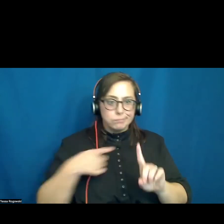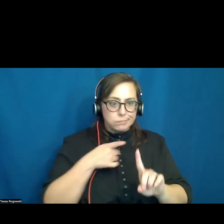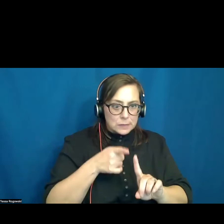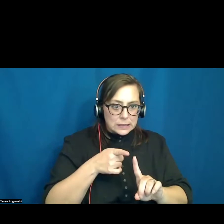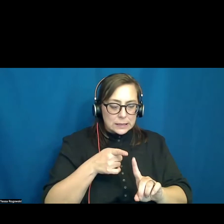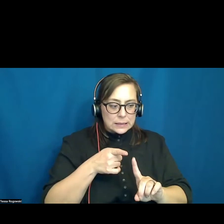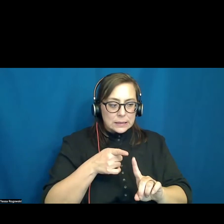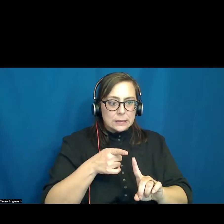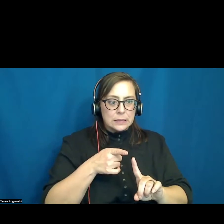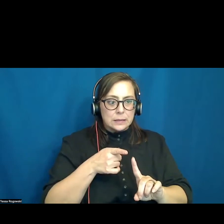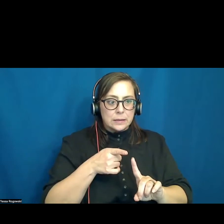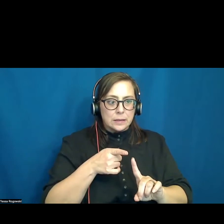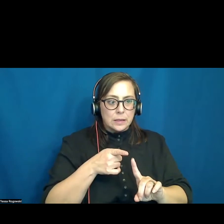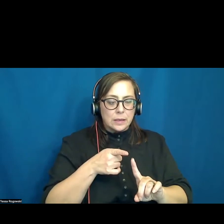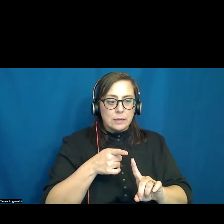specifically,